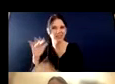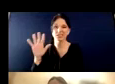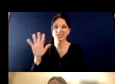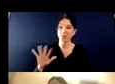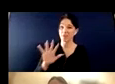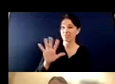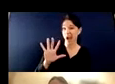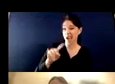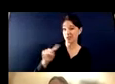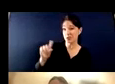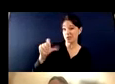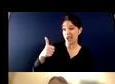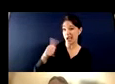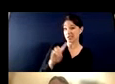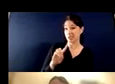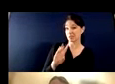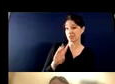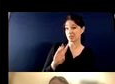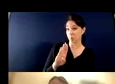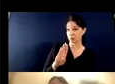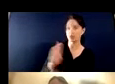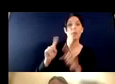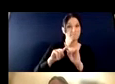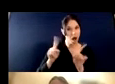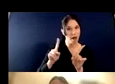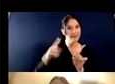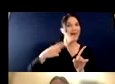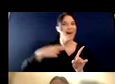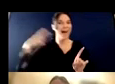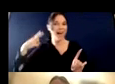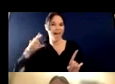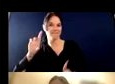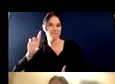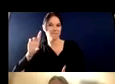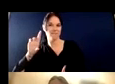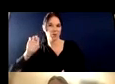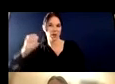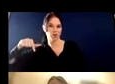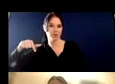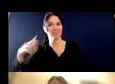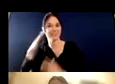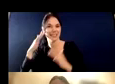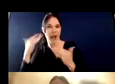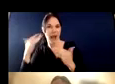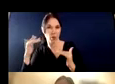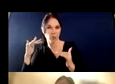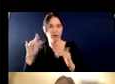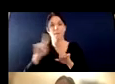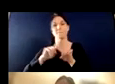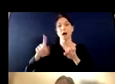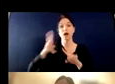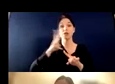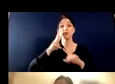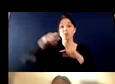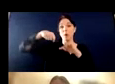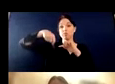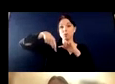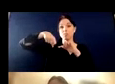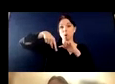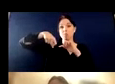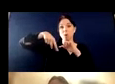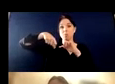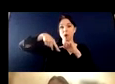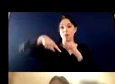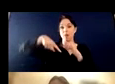decibels, and it's a high frequency sound. Whereas a dripping faucet is a 15 decibel sound. A